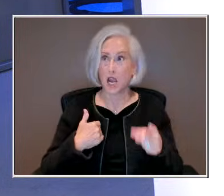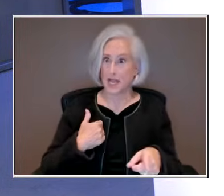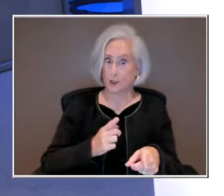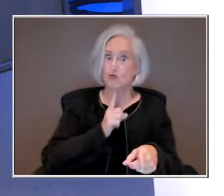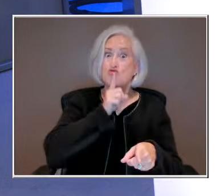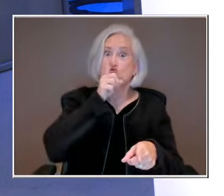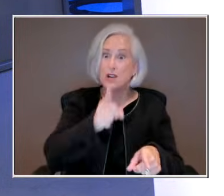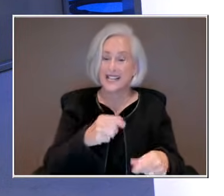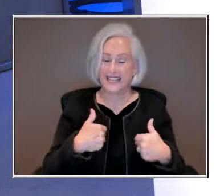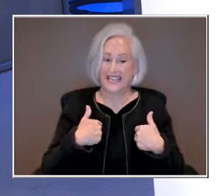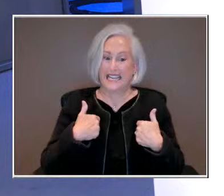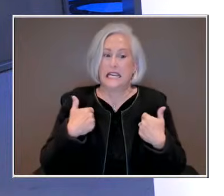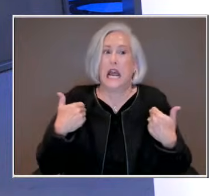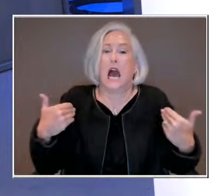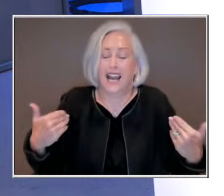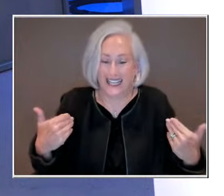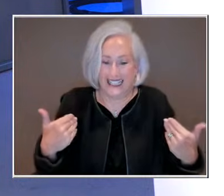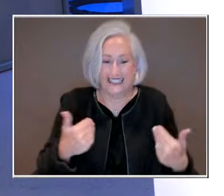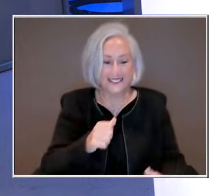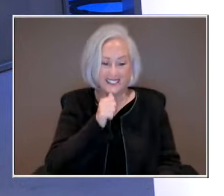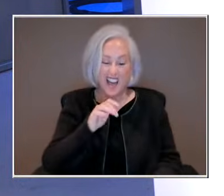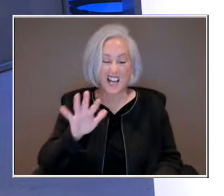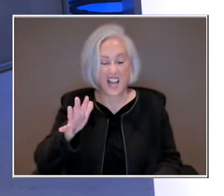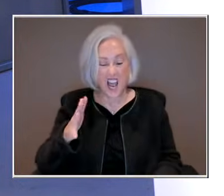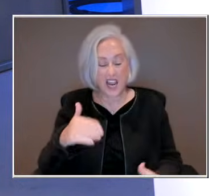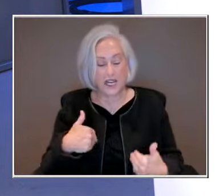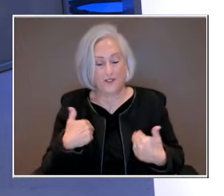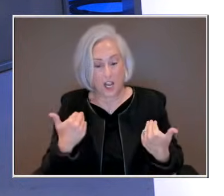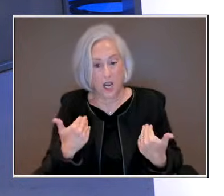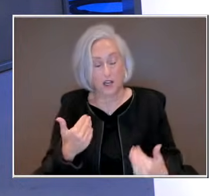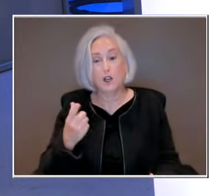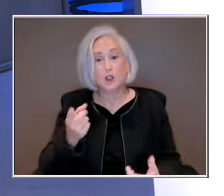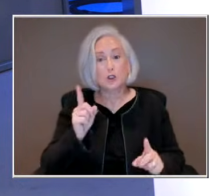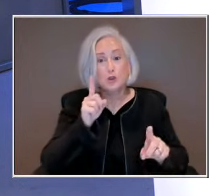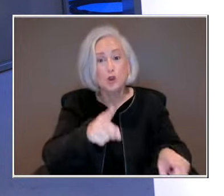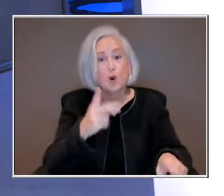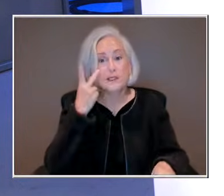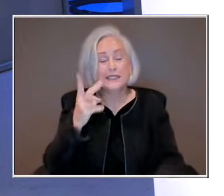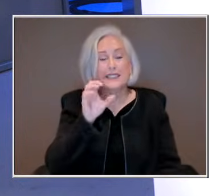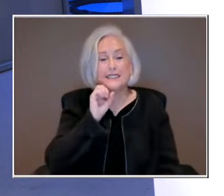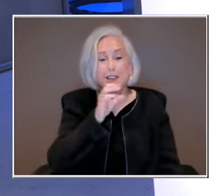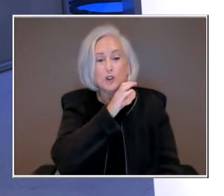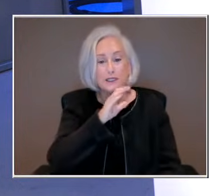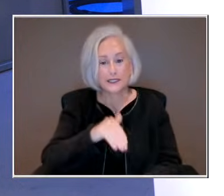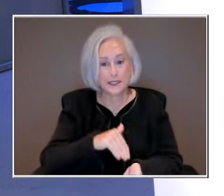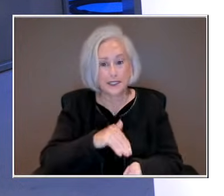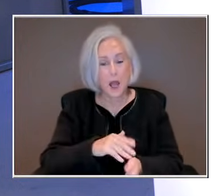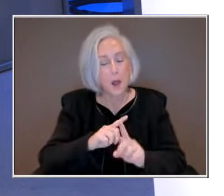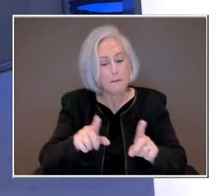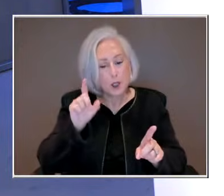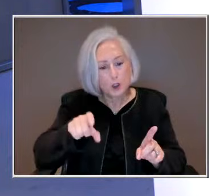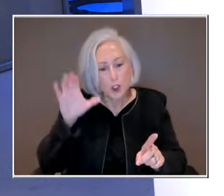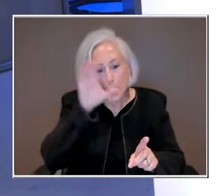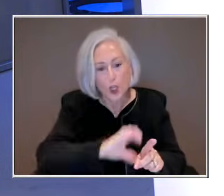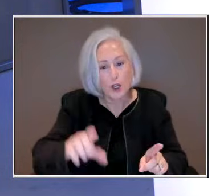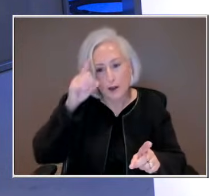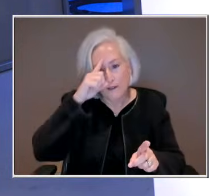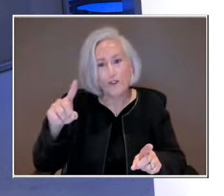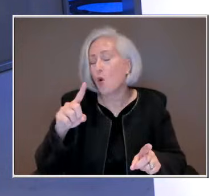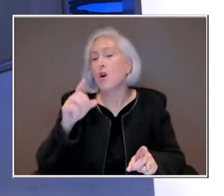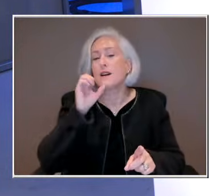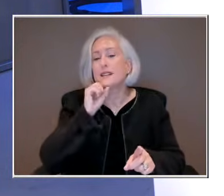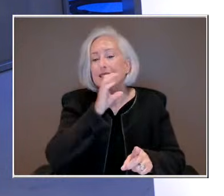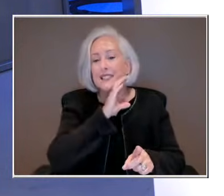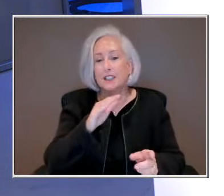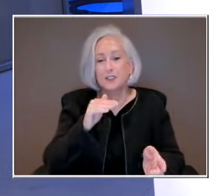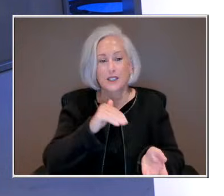young. To see a geriatrician, but I've also heard that we should start seeking out geriatricians before we're in our 80s